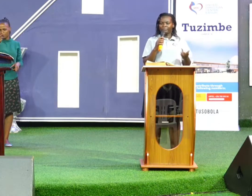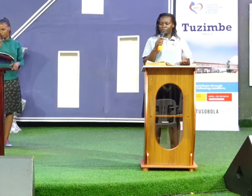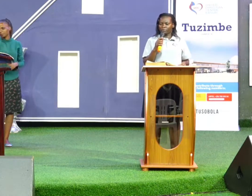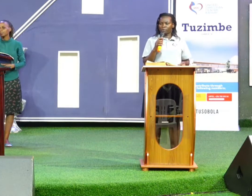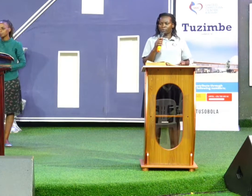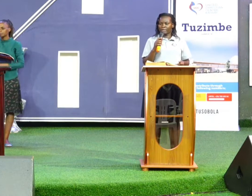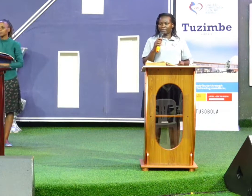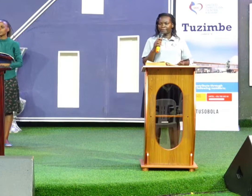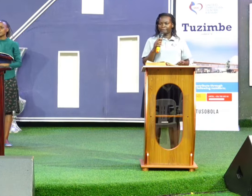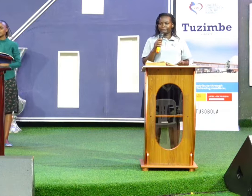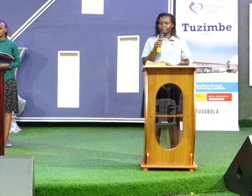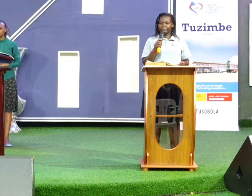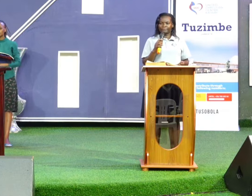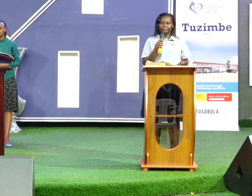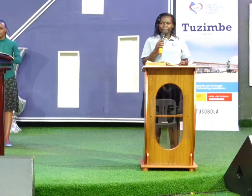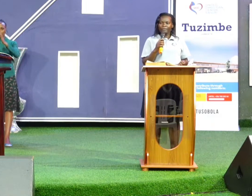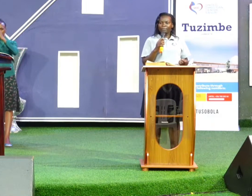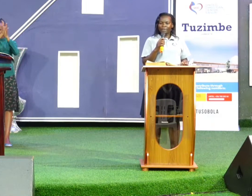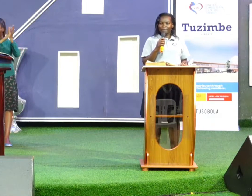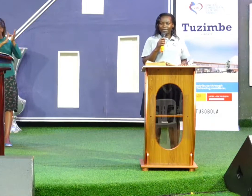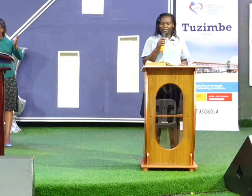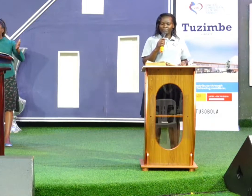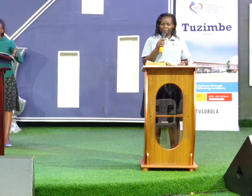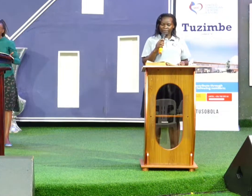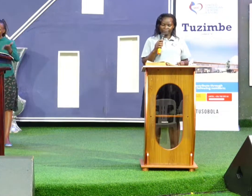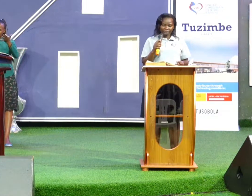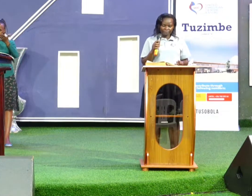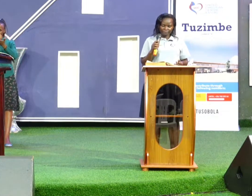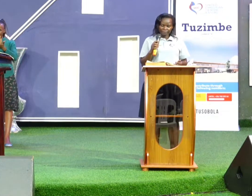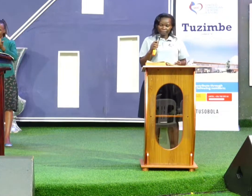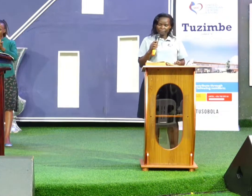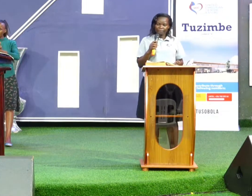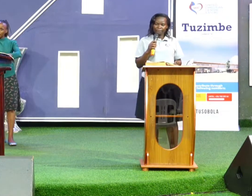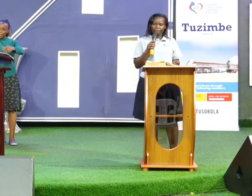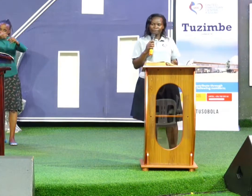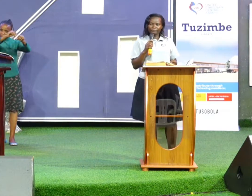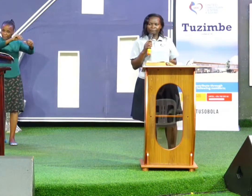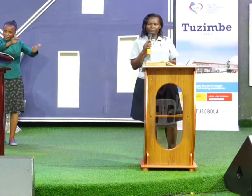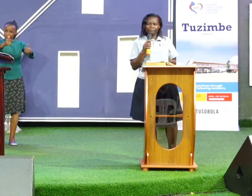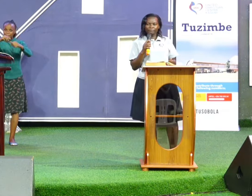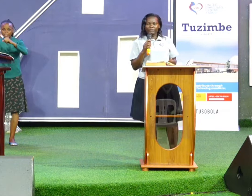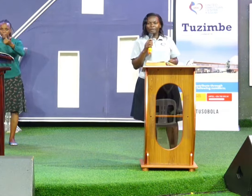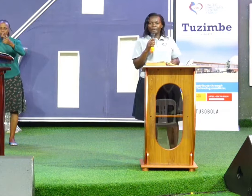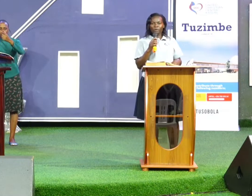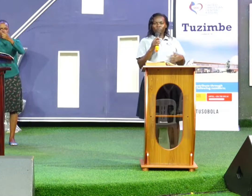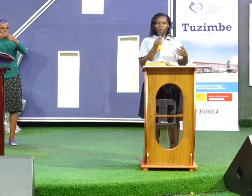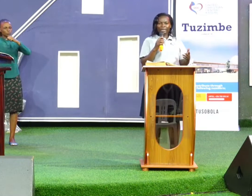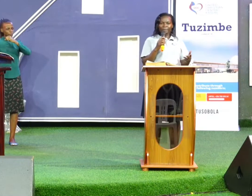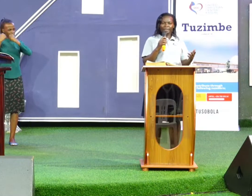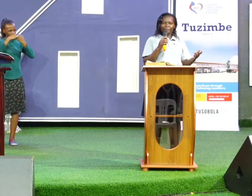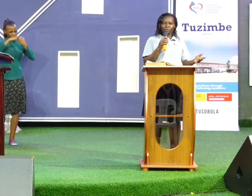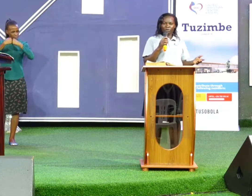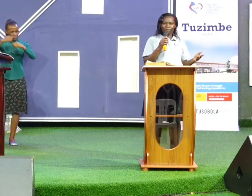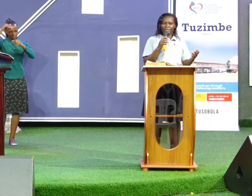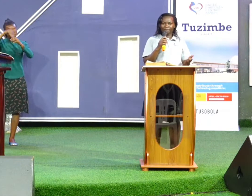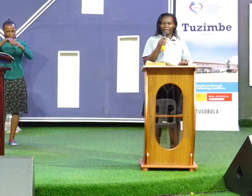gammwe musobole okulaba. Praise the Lord. Kama yebazibwe. The solutions to the challenges in your home. Ebyokuddamu